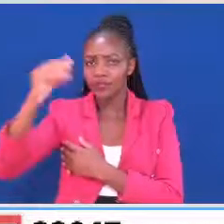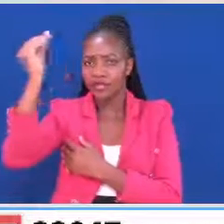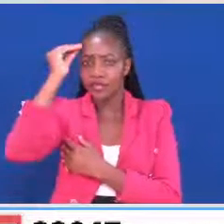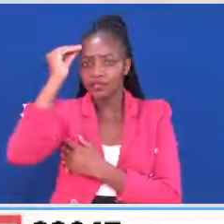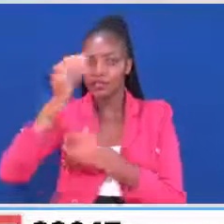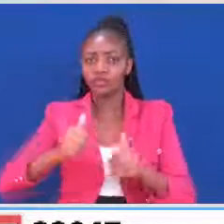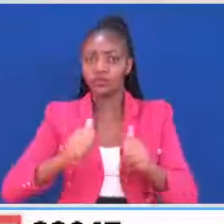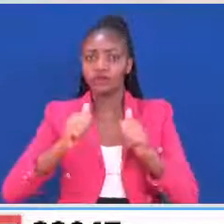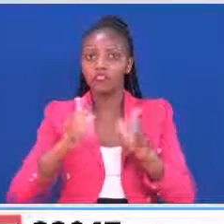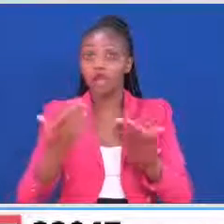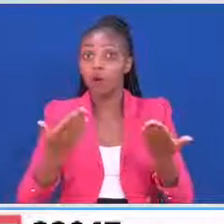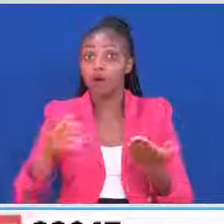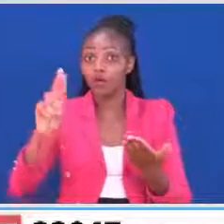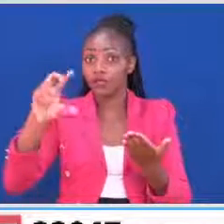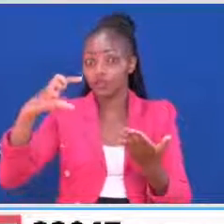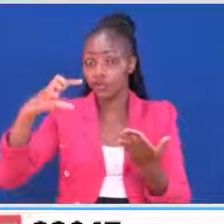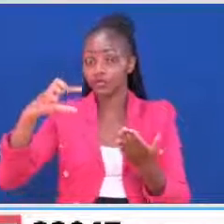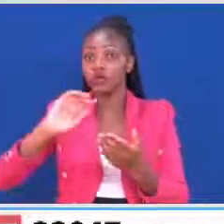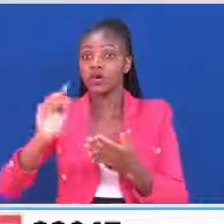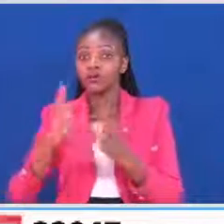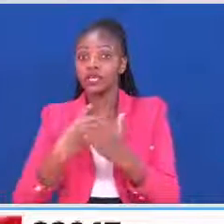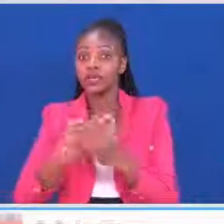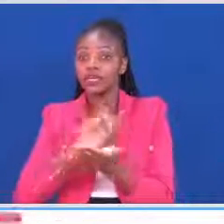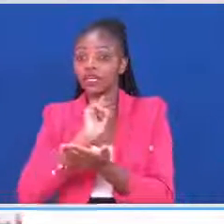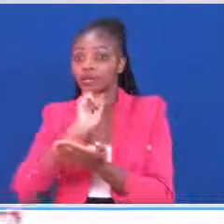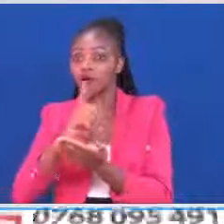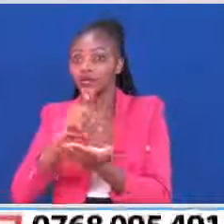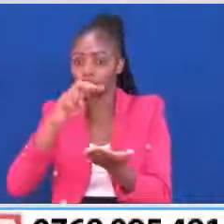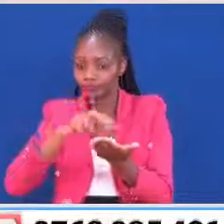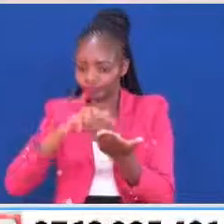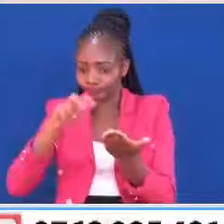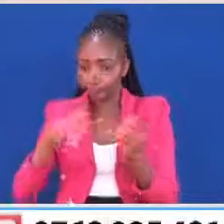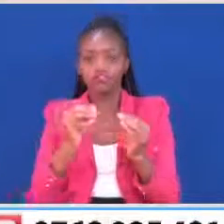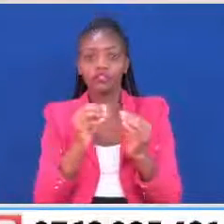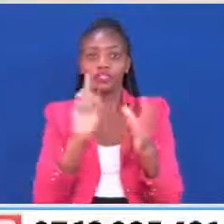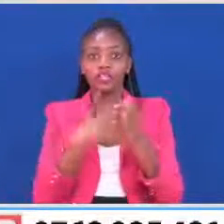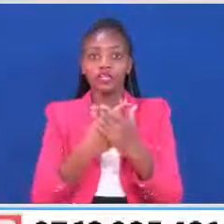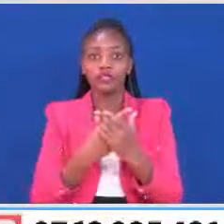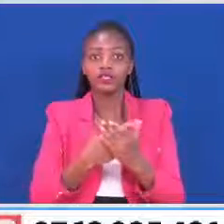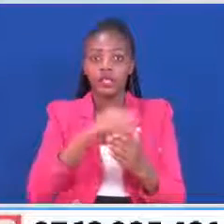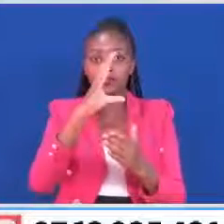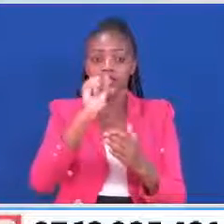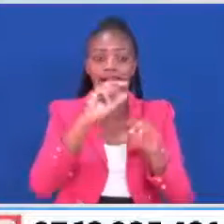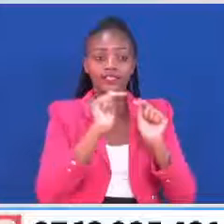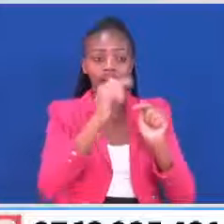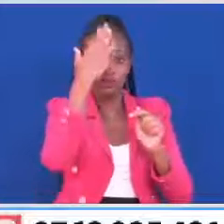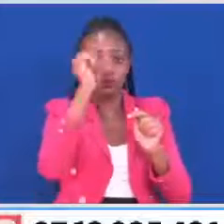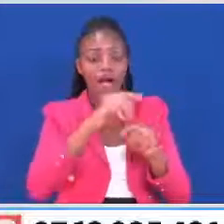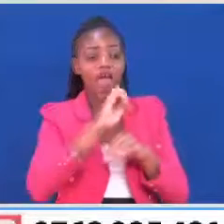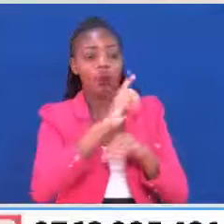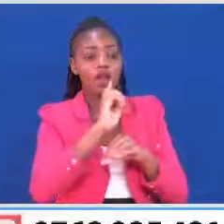in Uasin Gishu County, ordering him to step out of a meeting. Magoha has also been accused of ordering